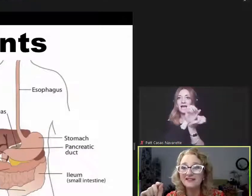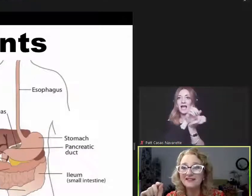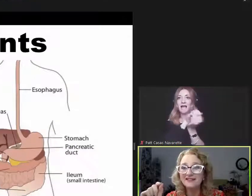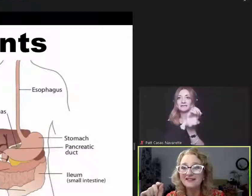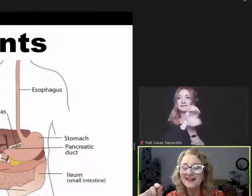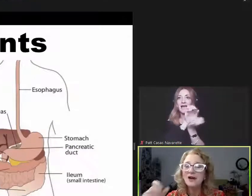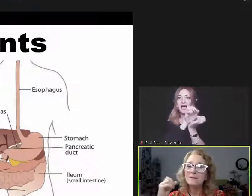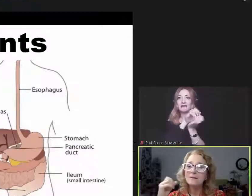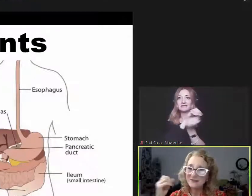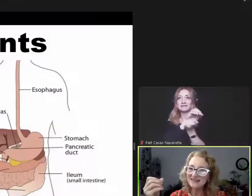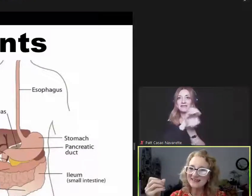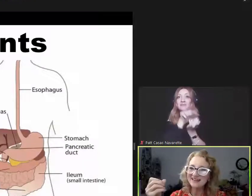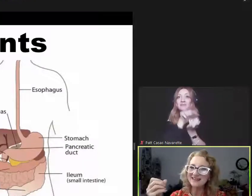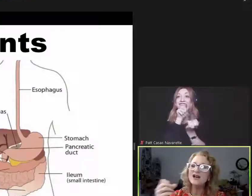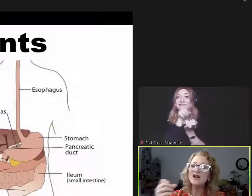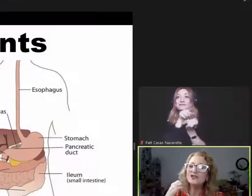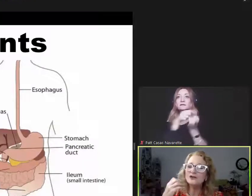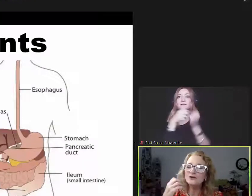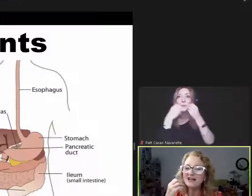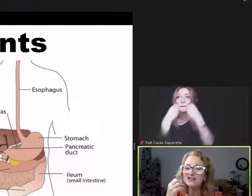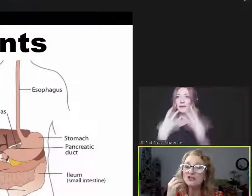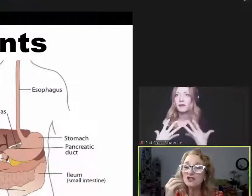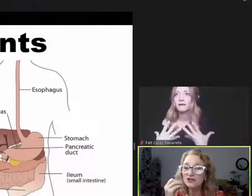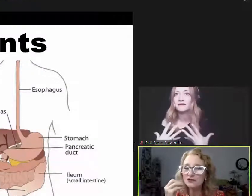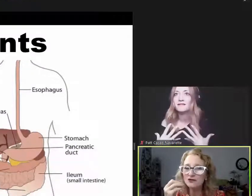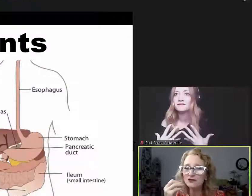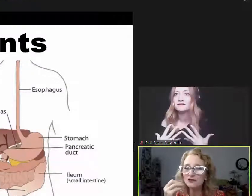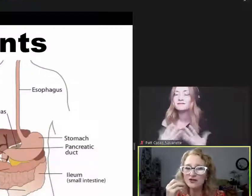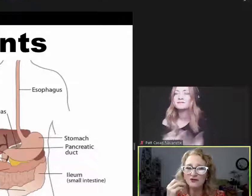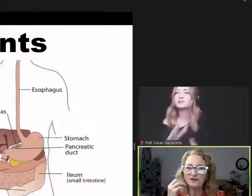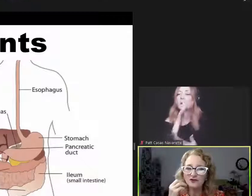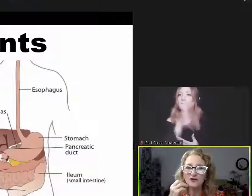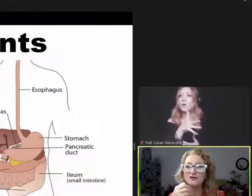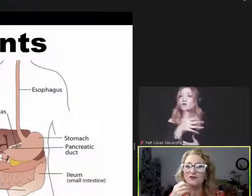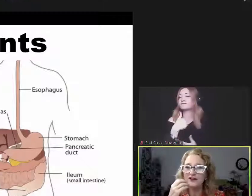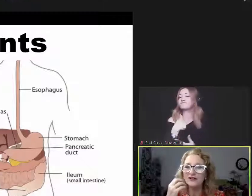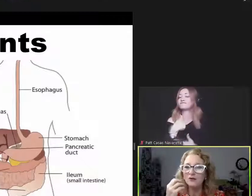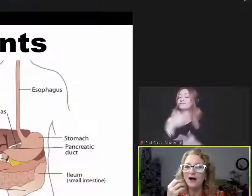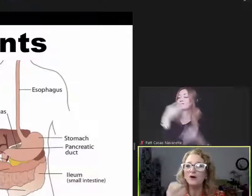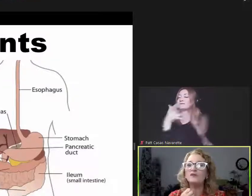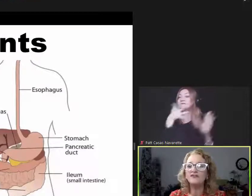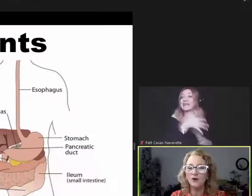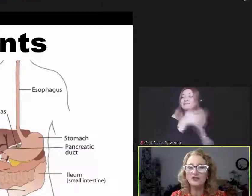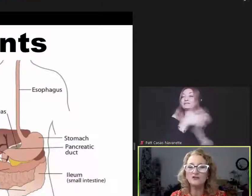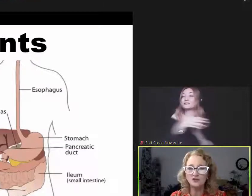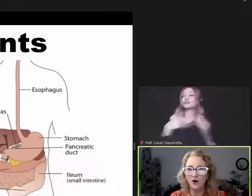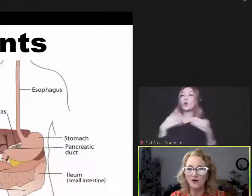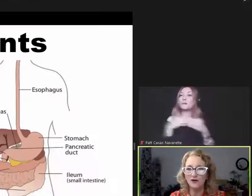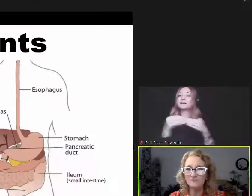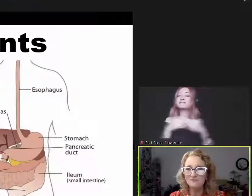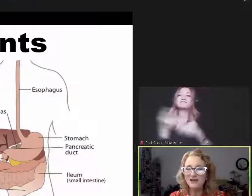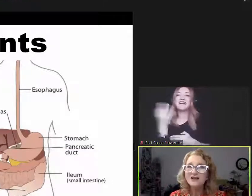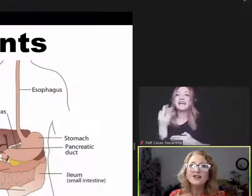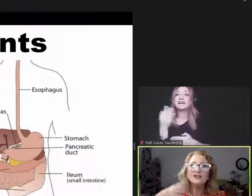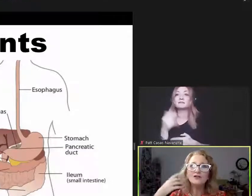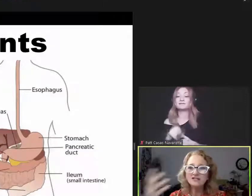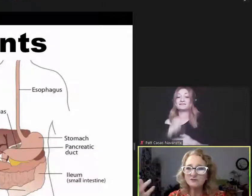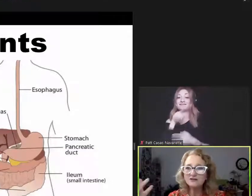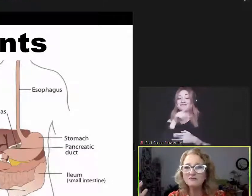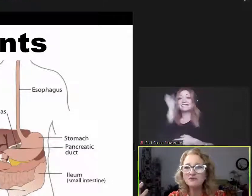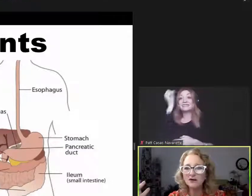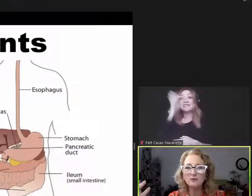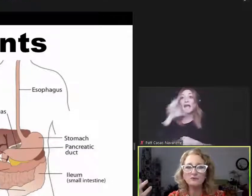teeth, meaning you must chew your food really well before you swallow.